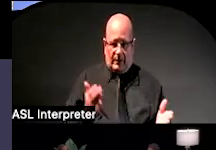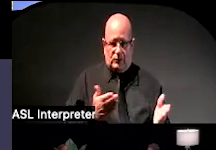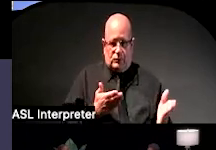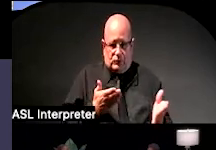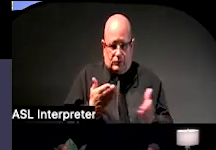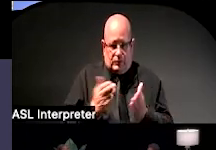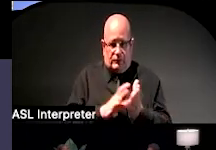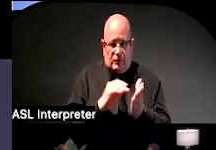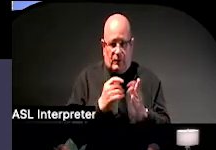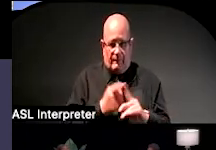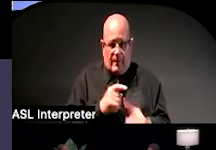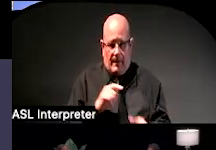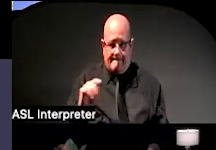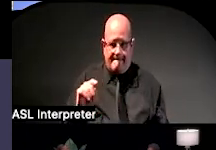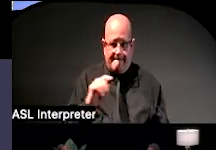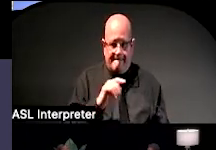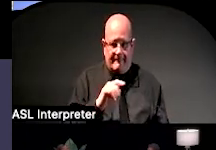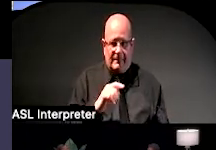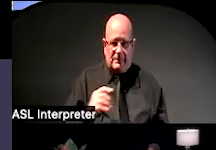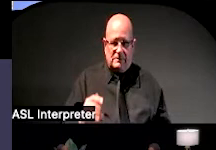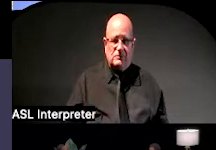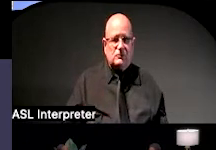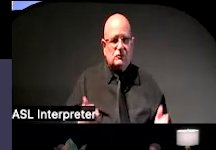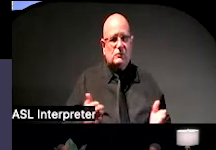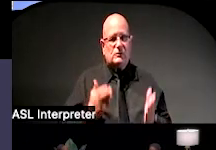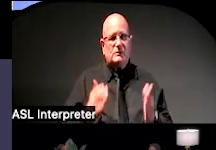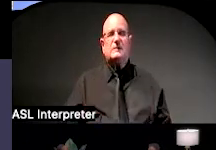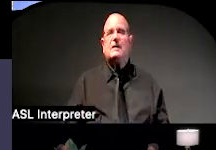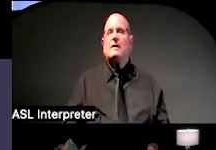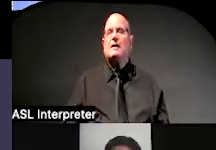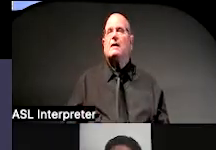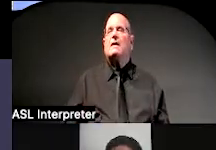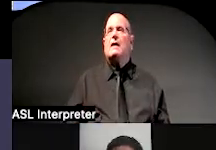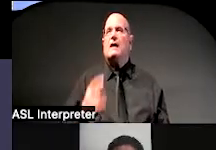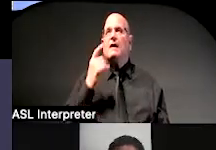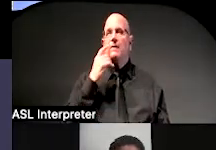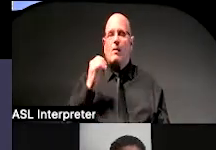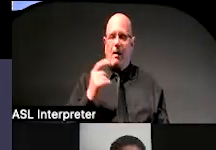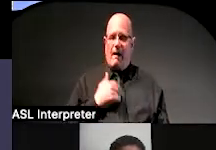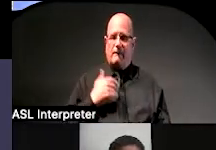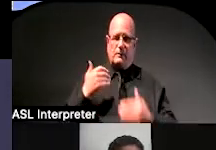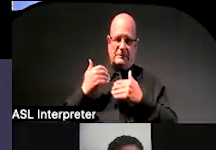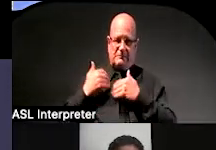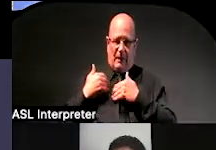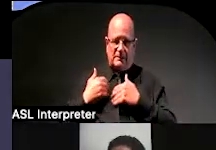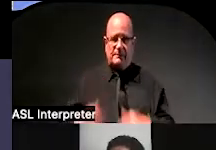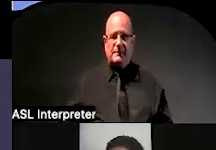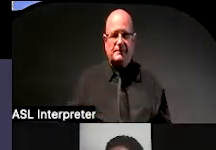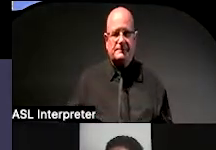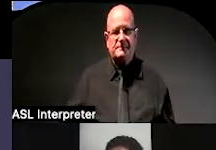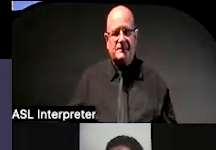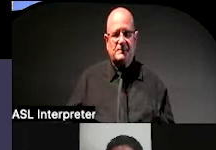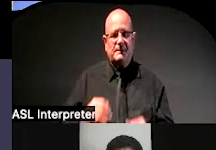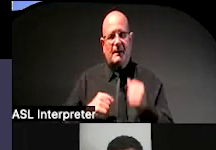to learn from and to encourage? I think we all have a responsibility to be